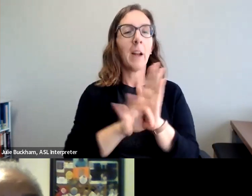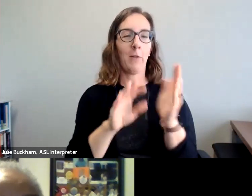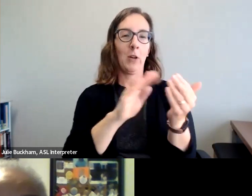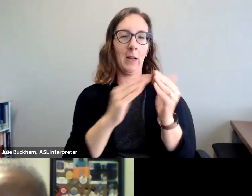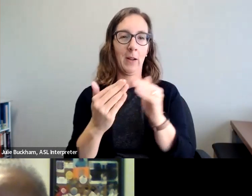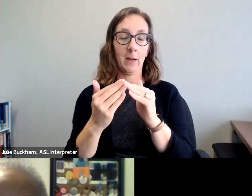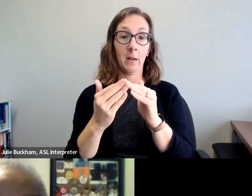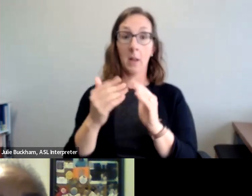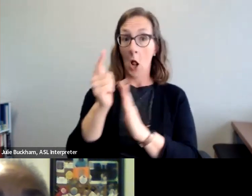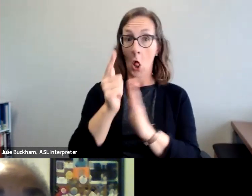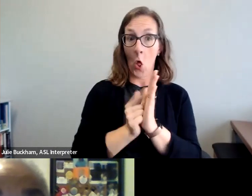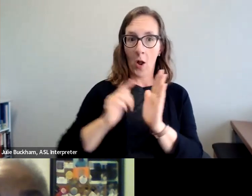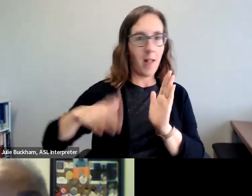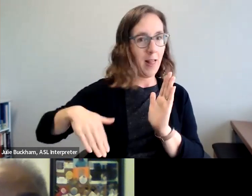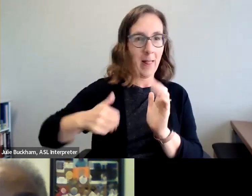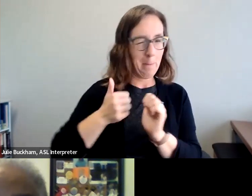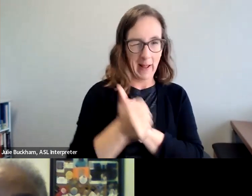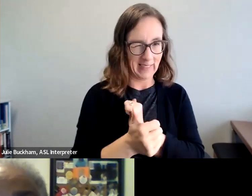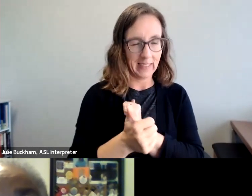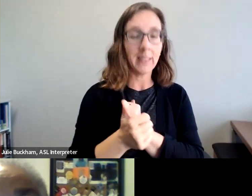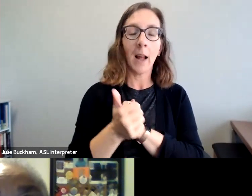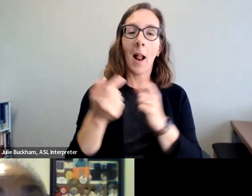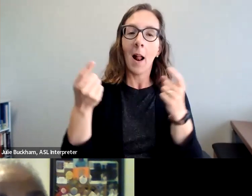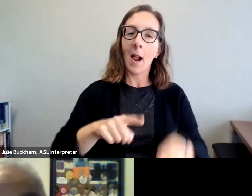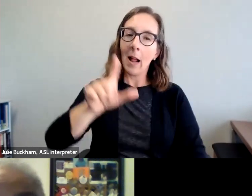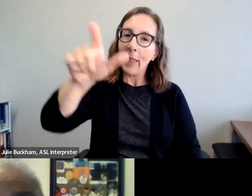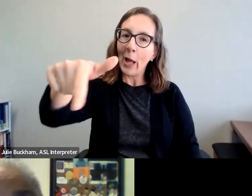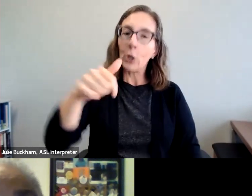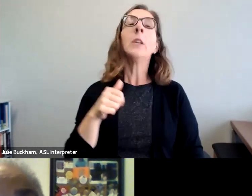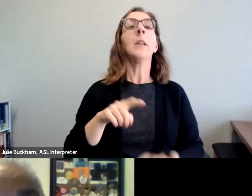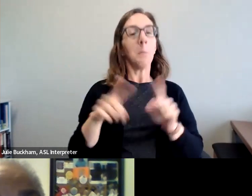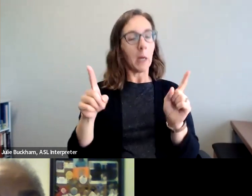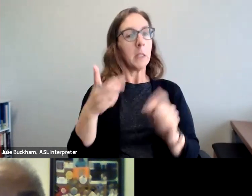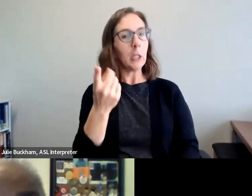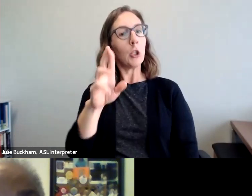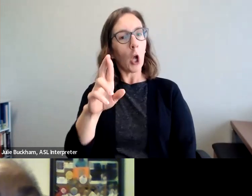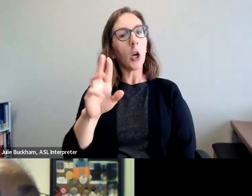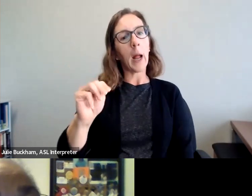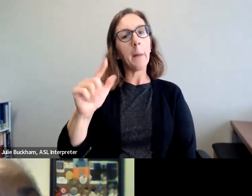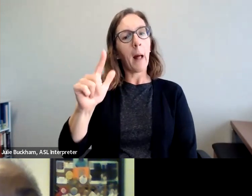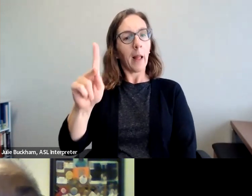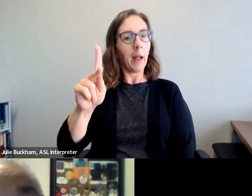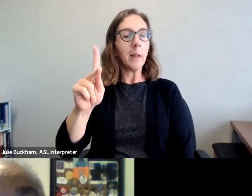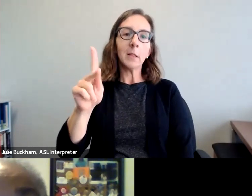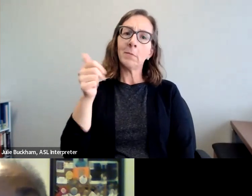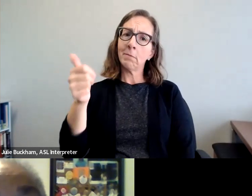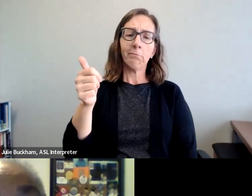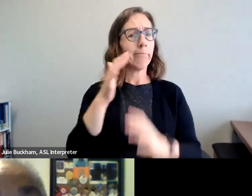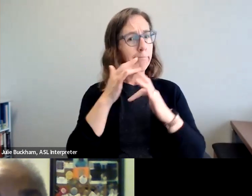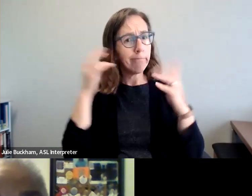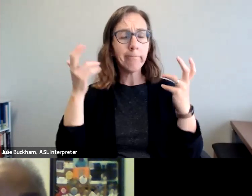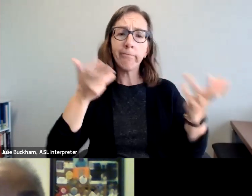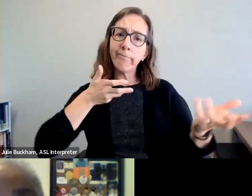was not passed. It was later on. But Dr. Martin Luther King was very personable,